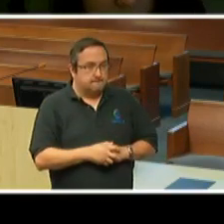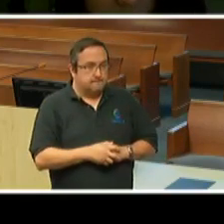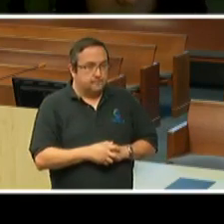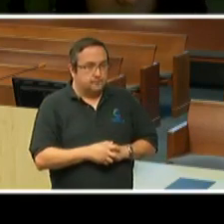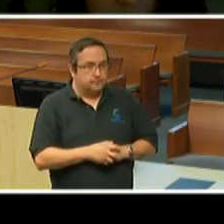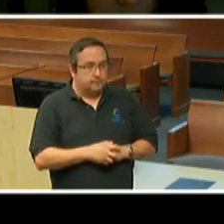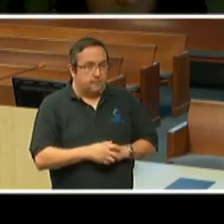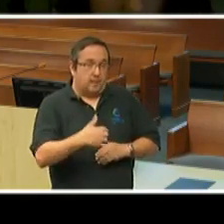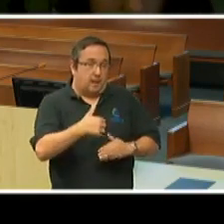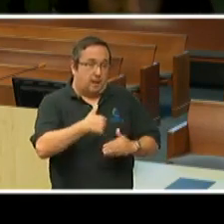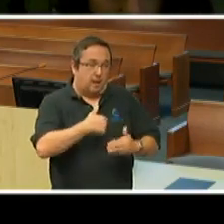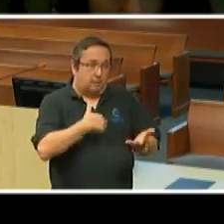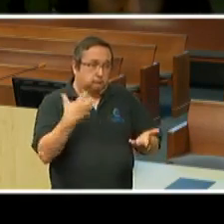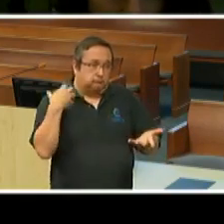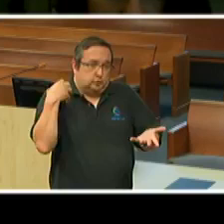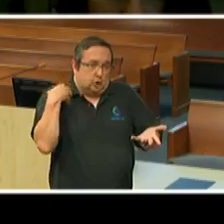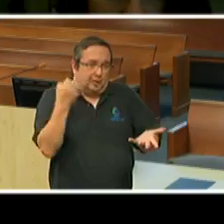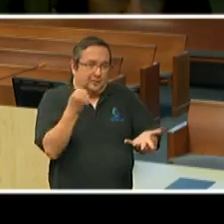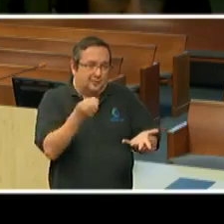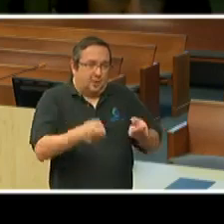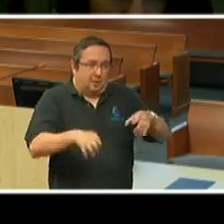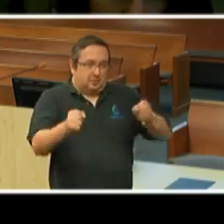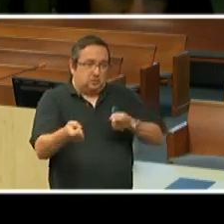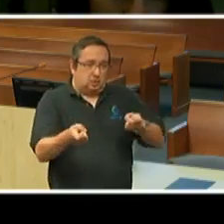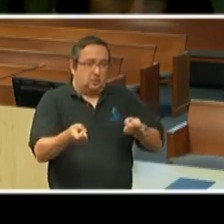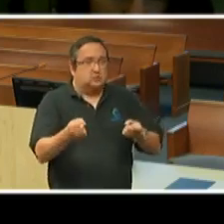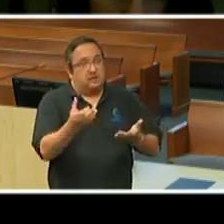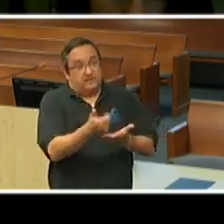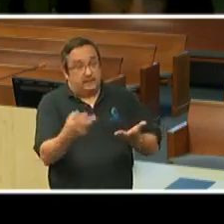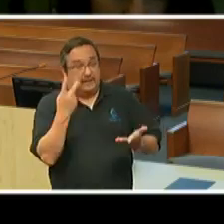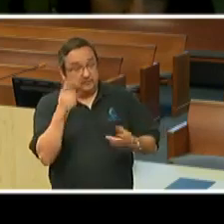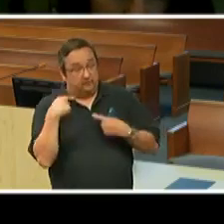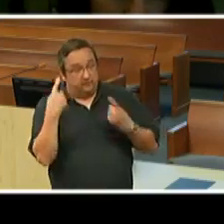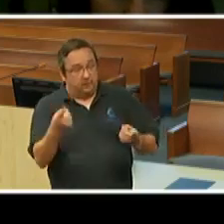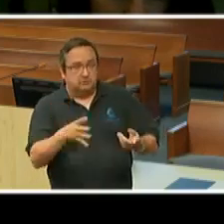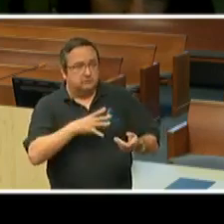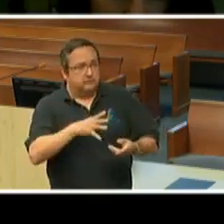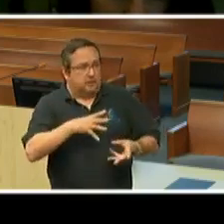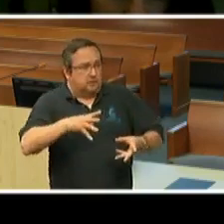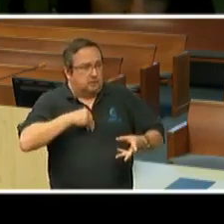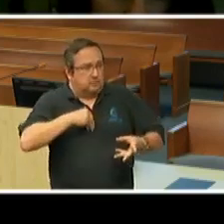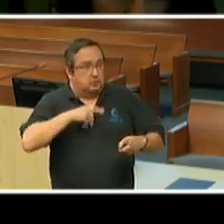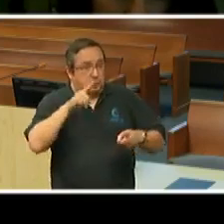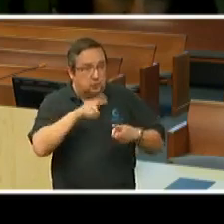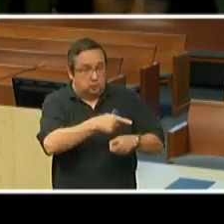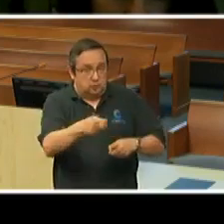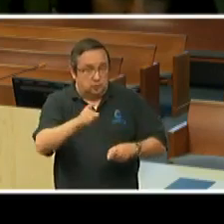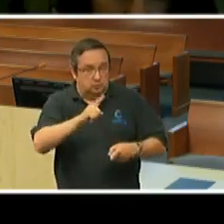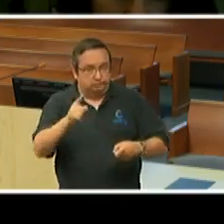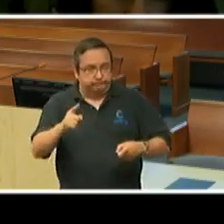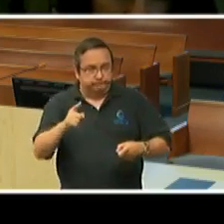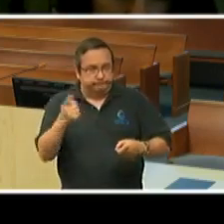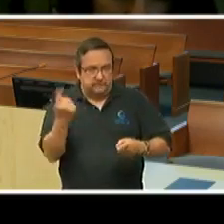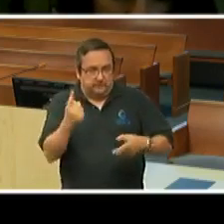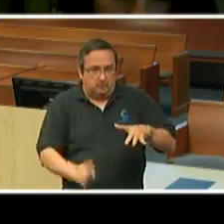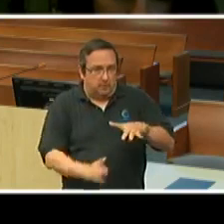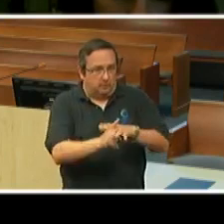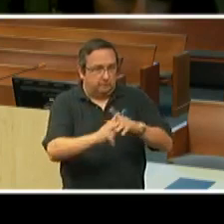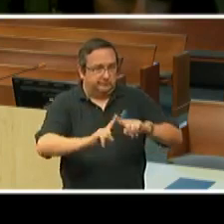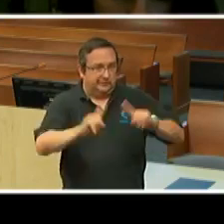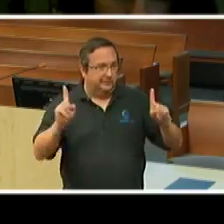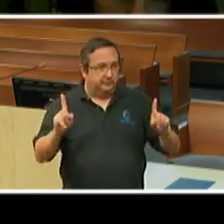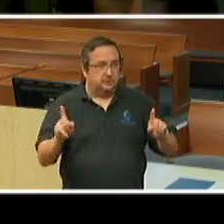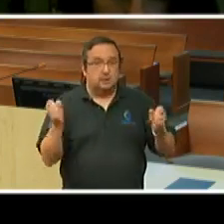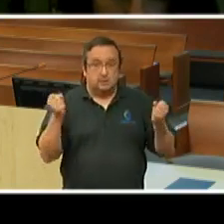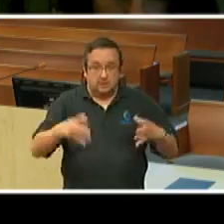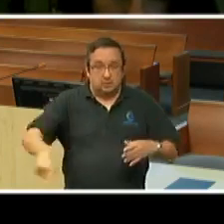I'm in charge. So yeah, I think everything I've seen so far is fine. And until you guys tell me something different, and a bunch of you